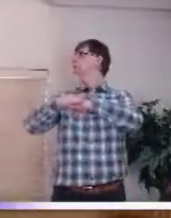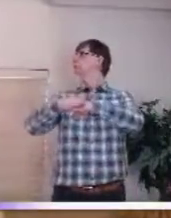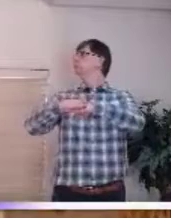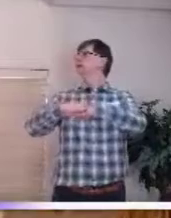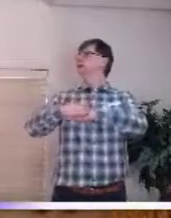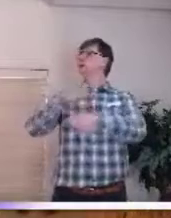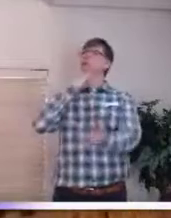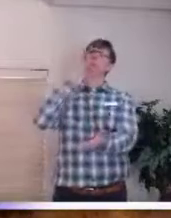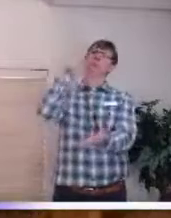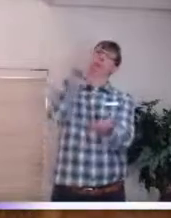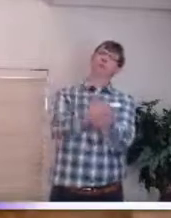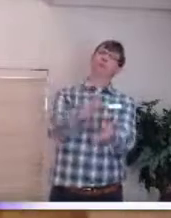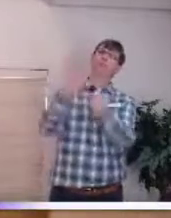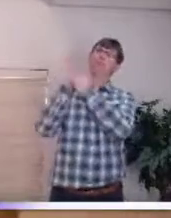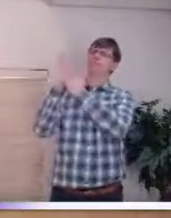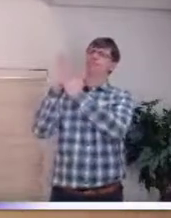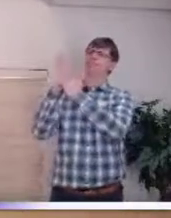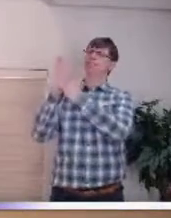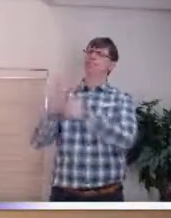Prove it.